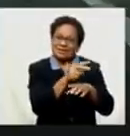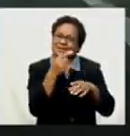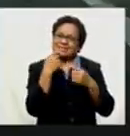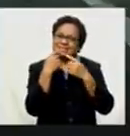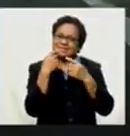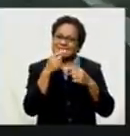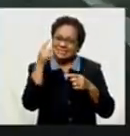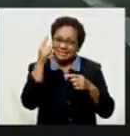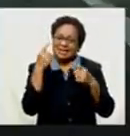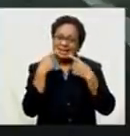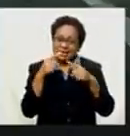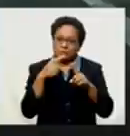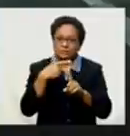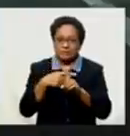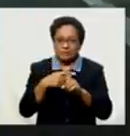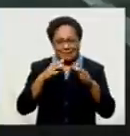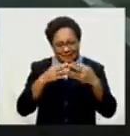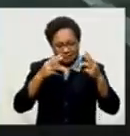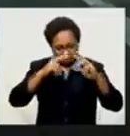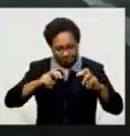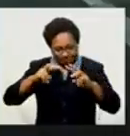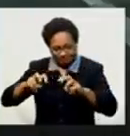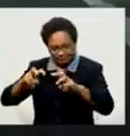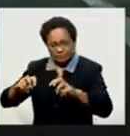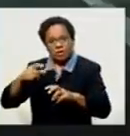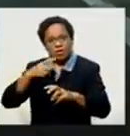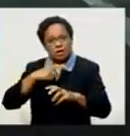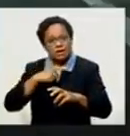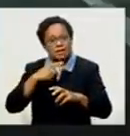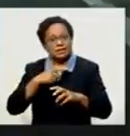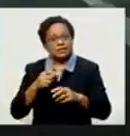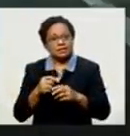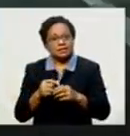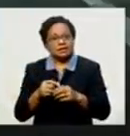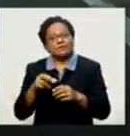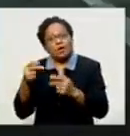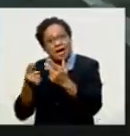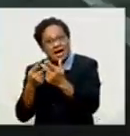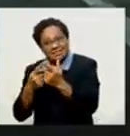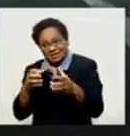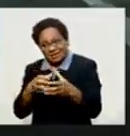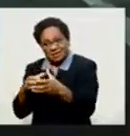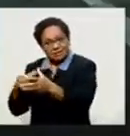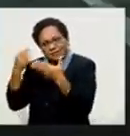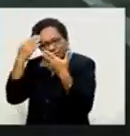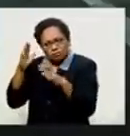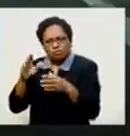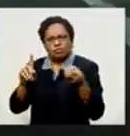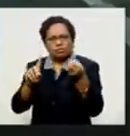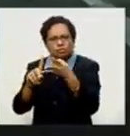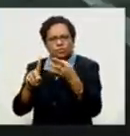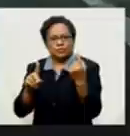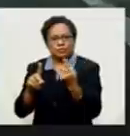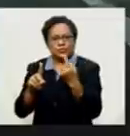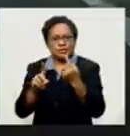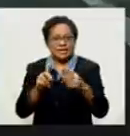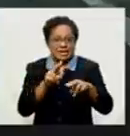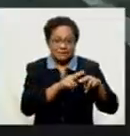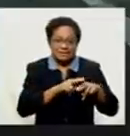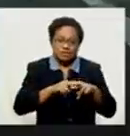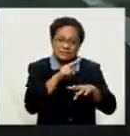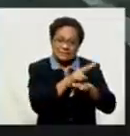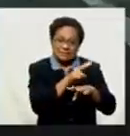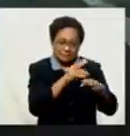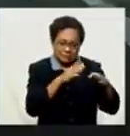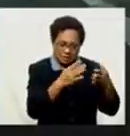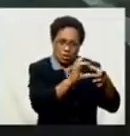An investigation is ongoing as there's been no link established yet with other clusters. The Fiji Navy is also conducting its own